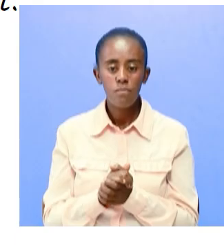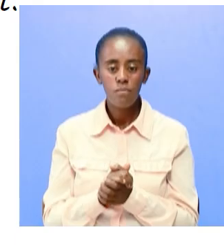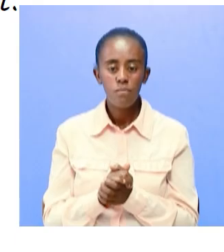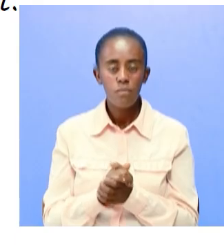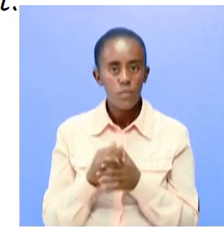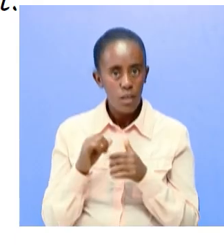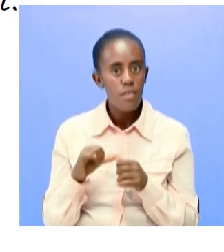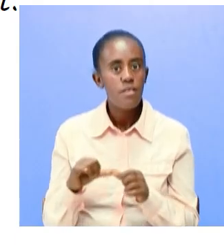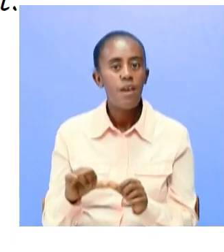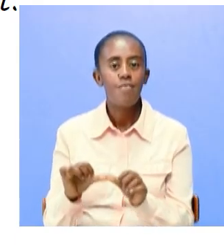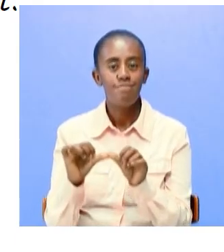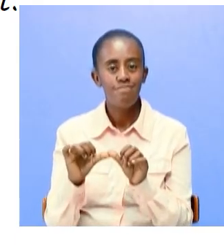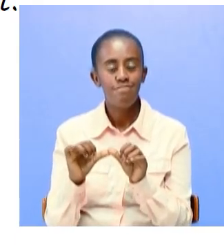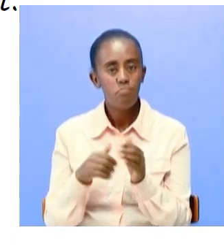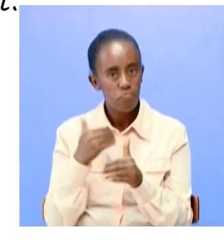Then